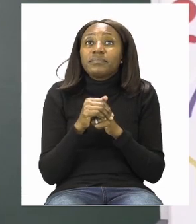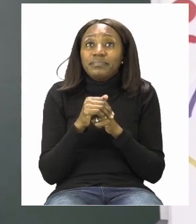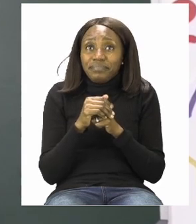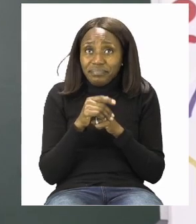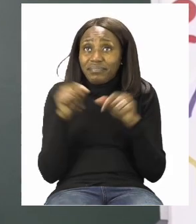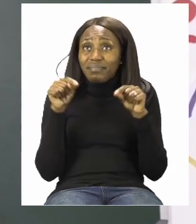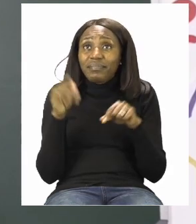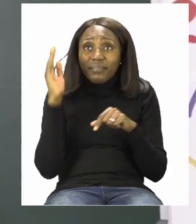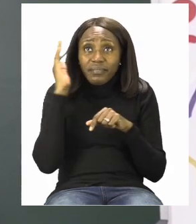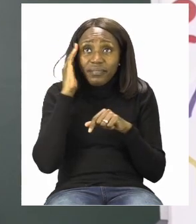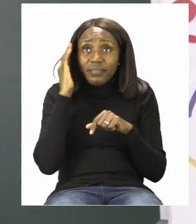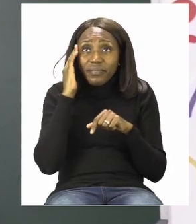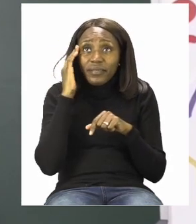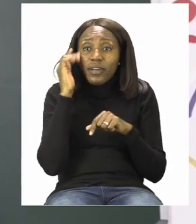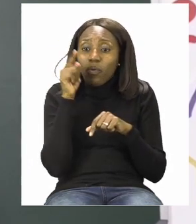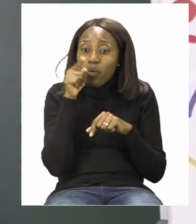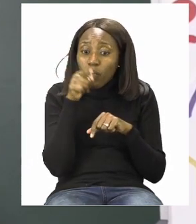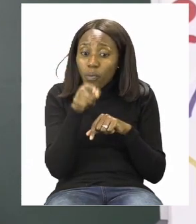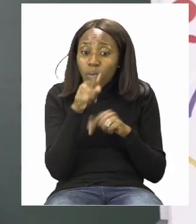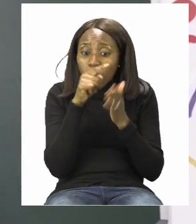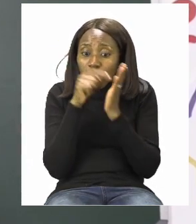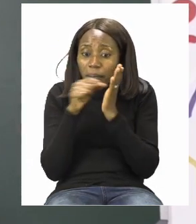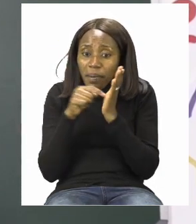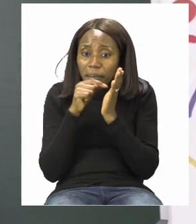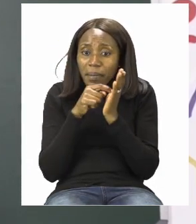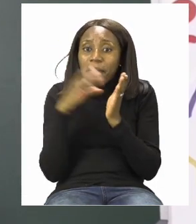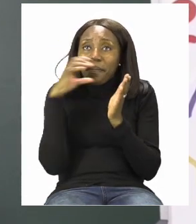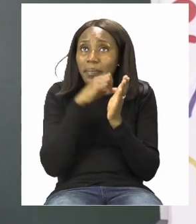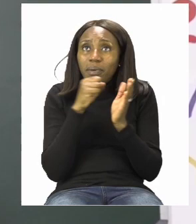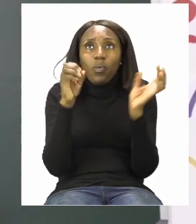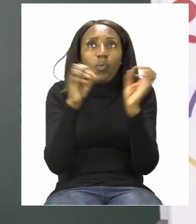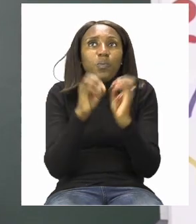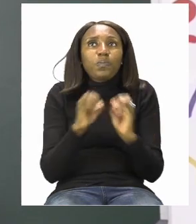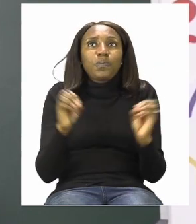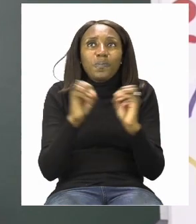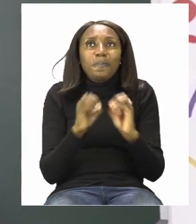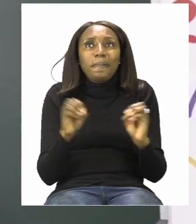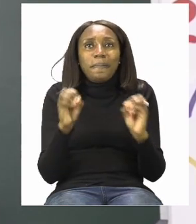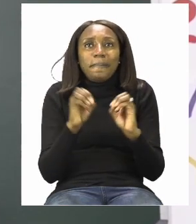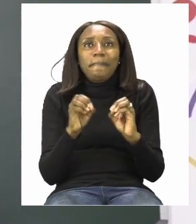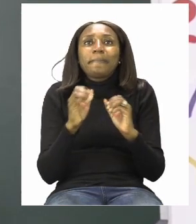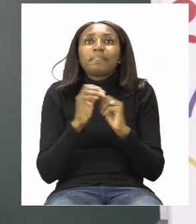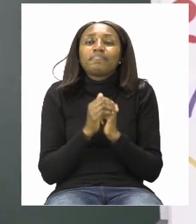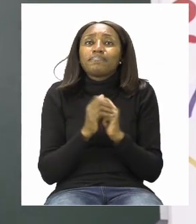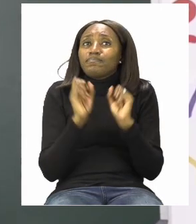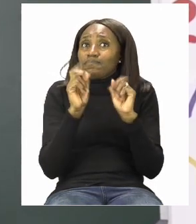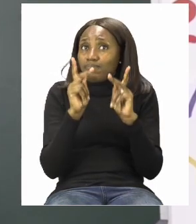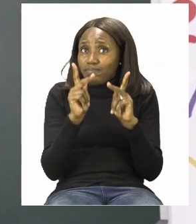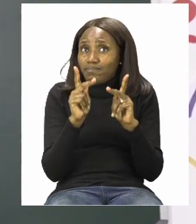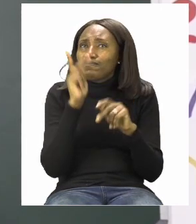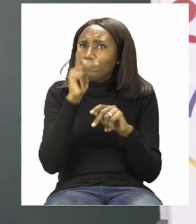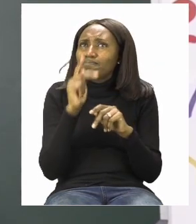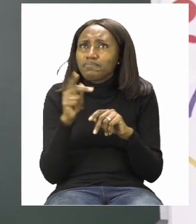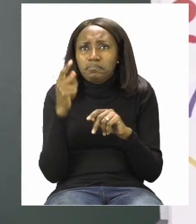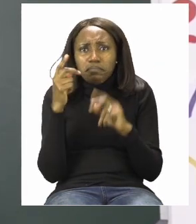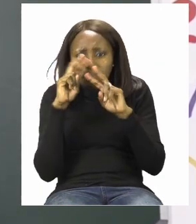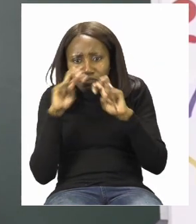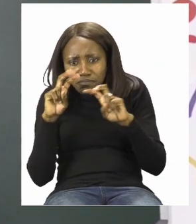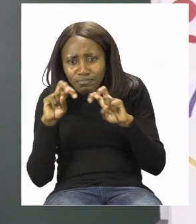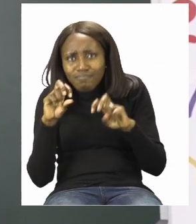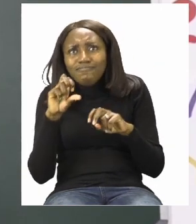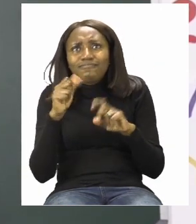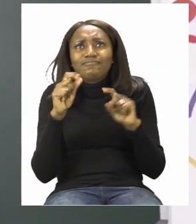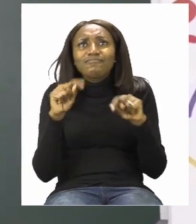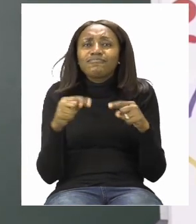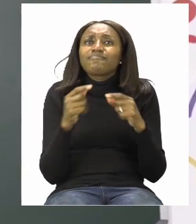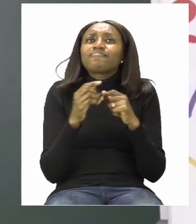have marked and shown that there is something missing. Let's try and look for something else. If